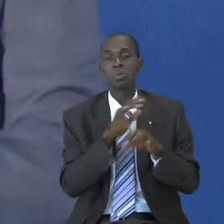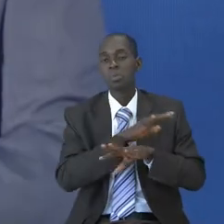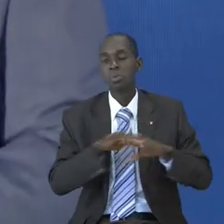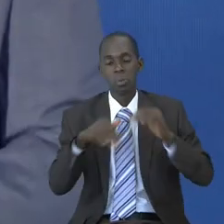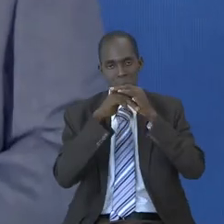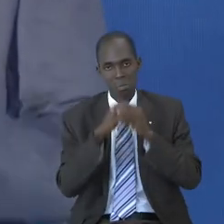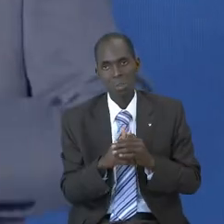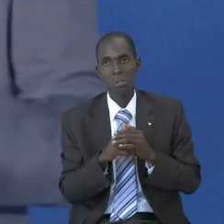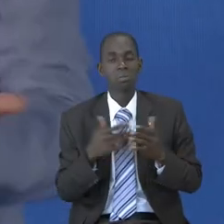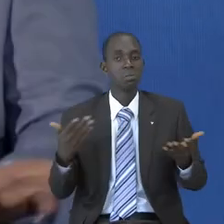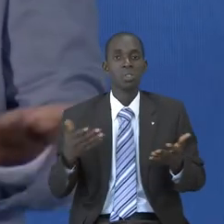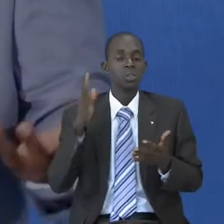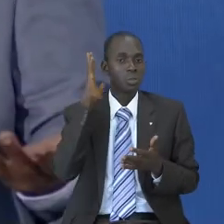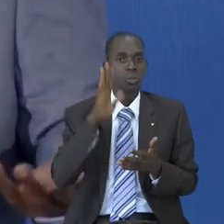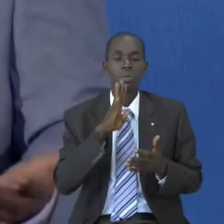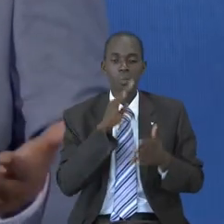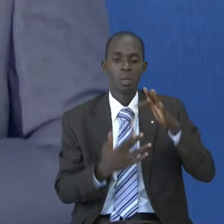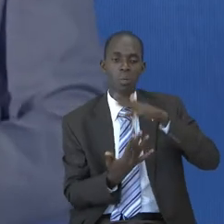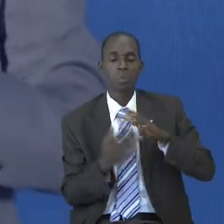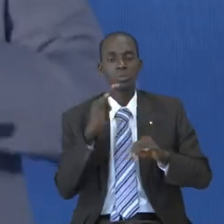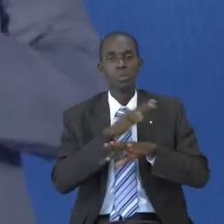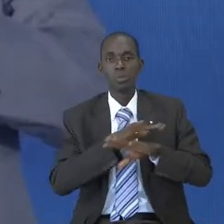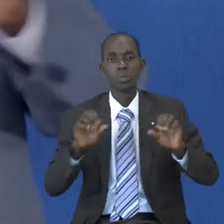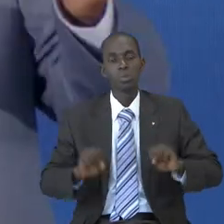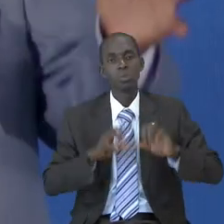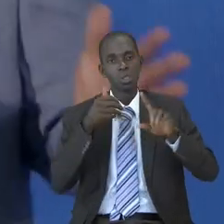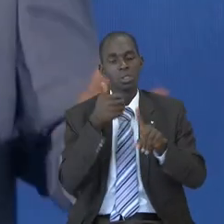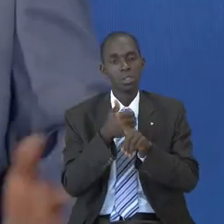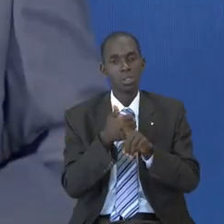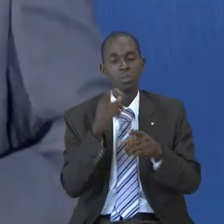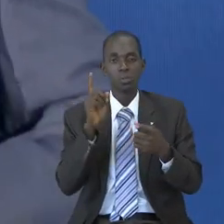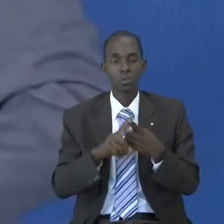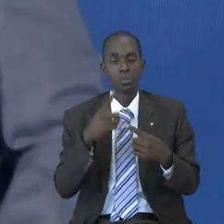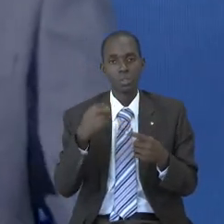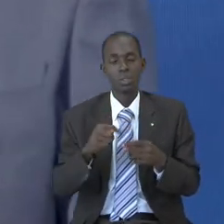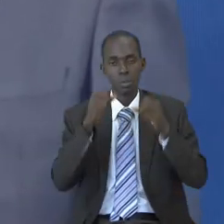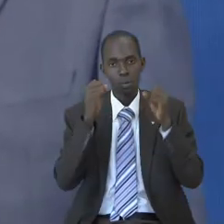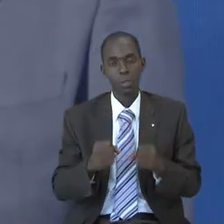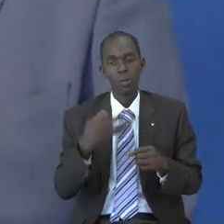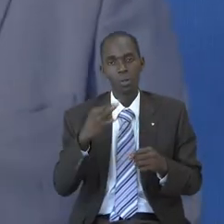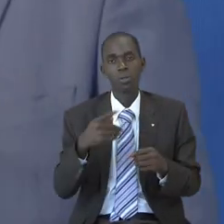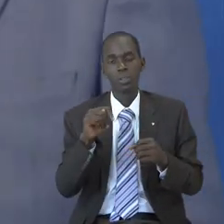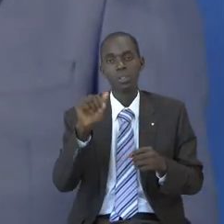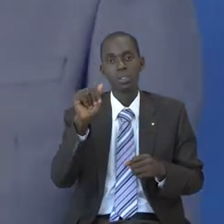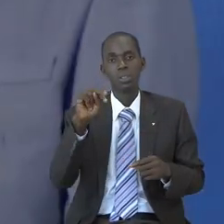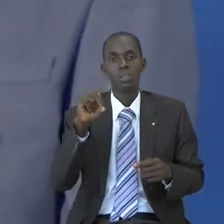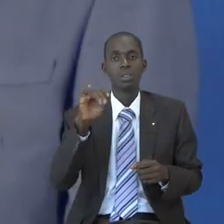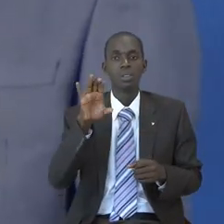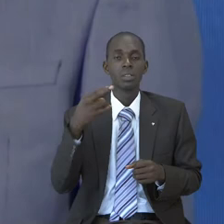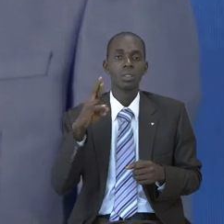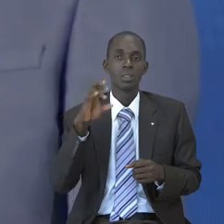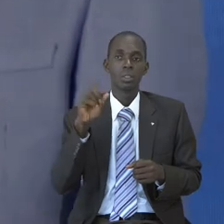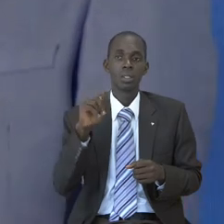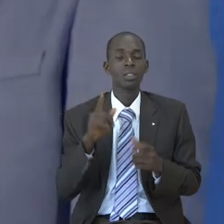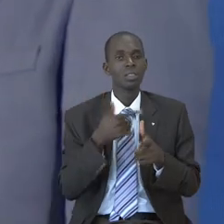you're born. If you don't give yourself to me, and he's going all over the world and deceiving. So the King of Glory had to come